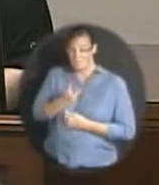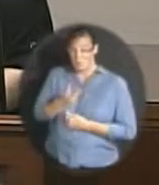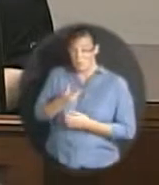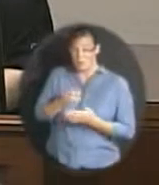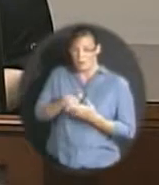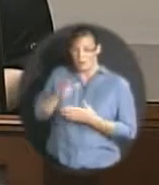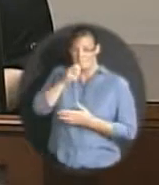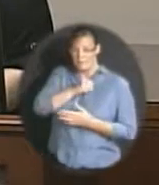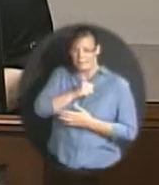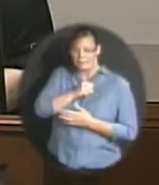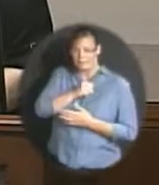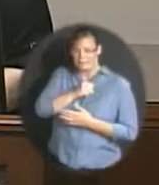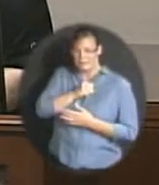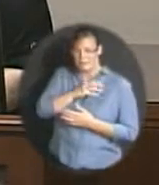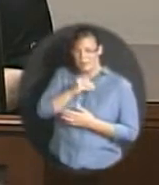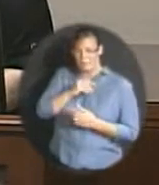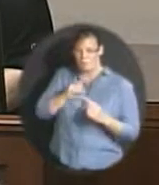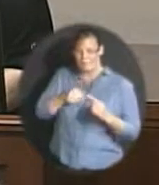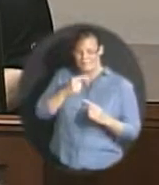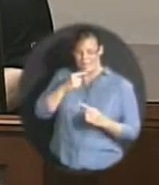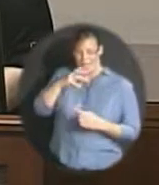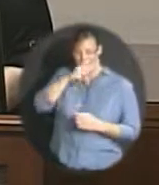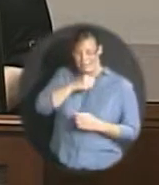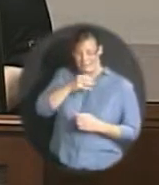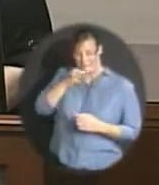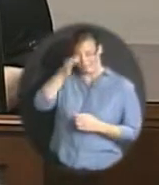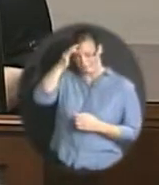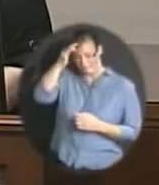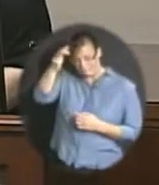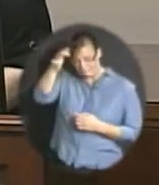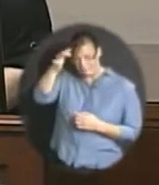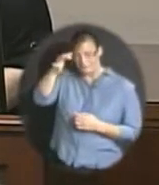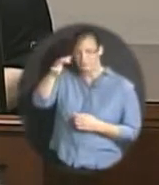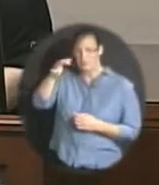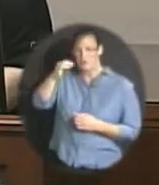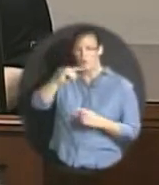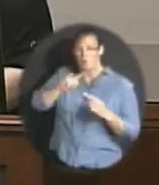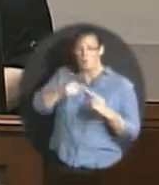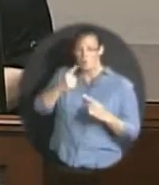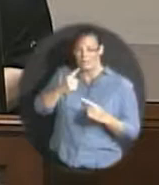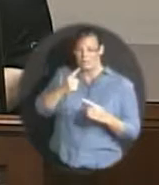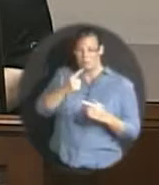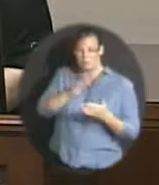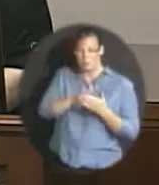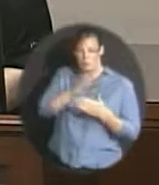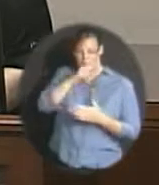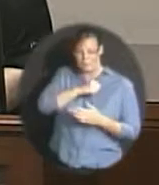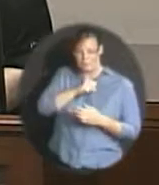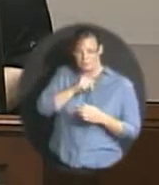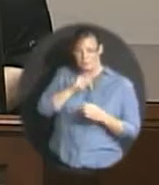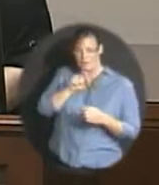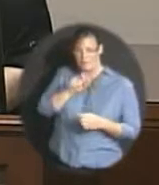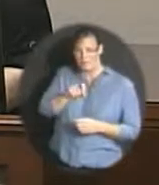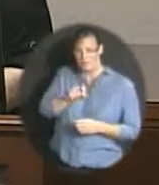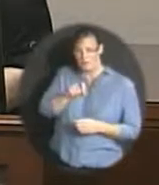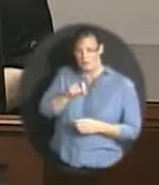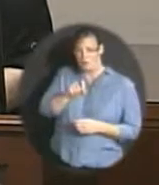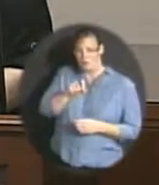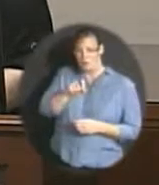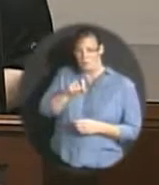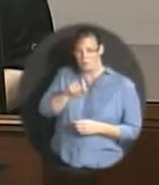missed the mark narrowly, and when I say missed the mark narrowly, one school missed it by 0.028%.